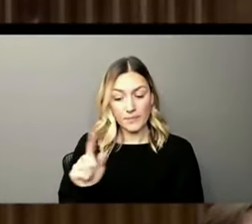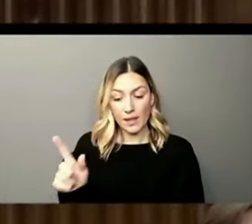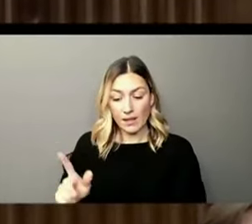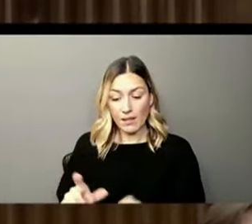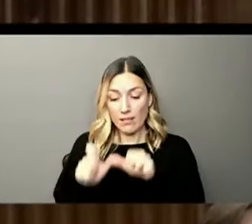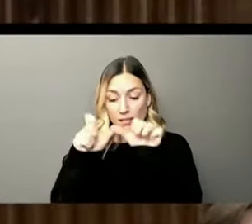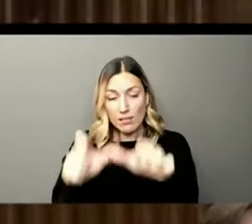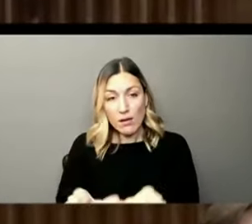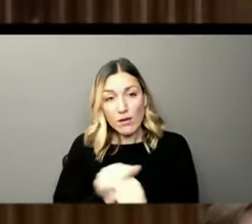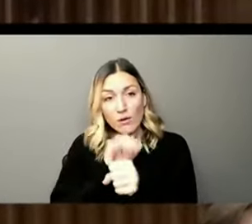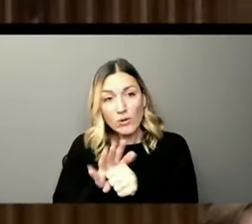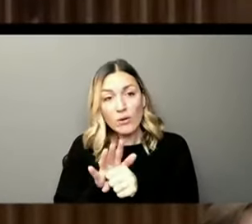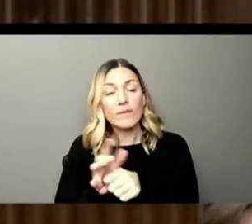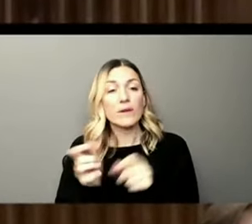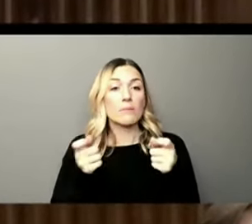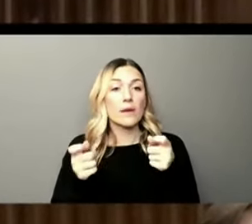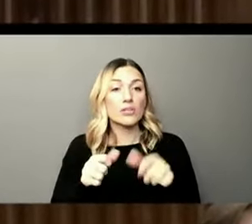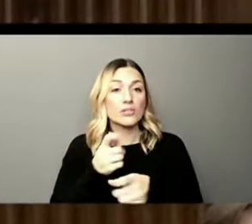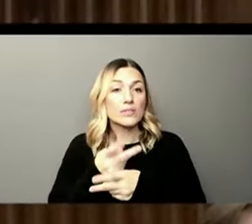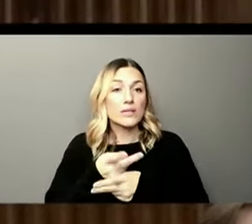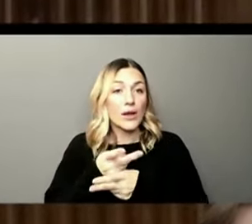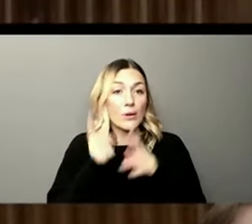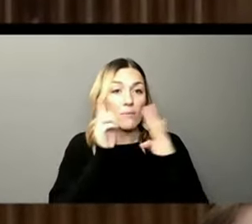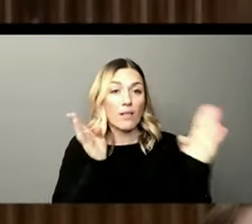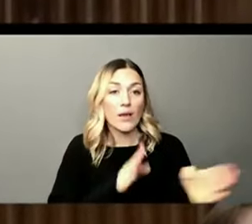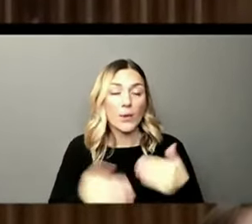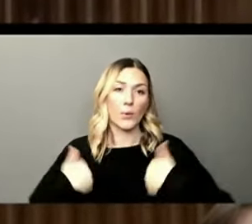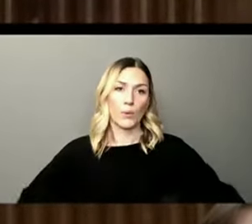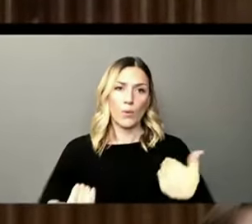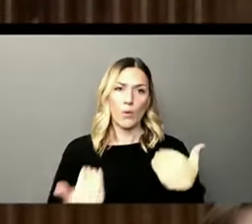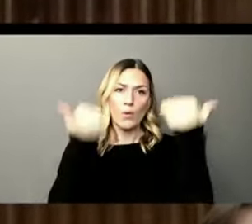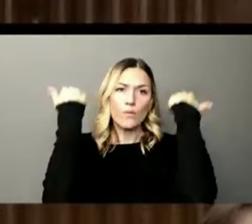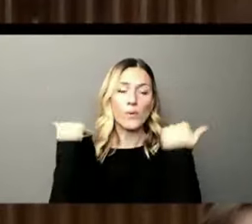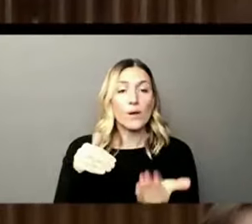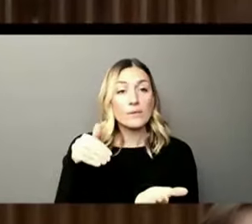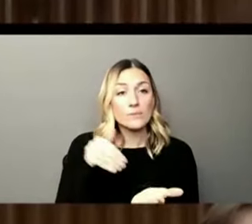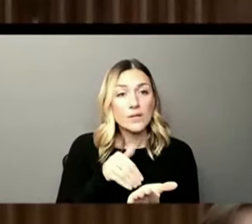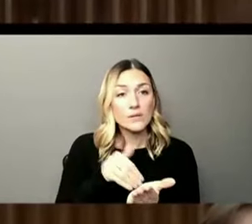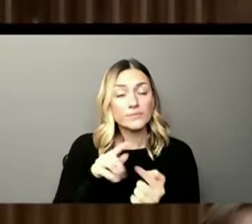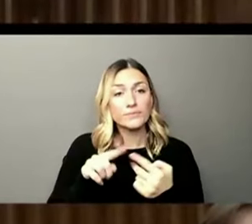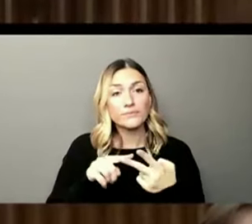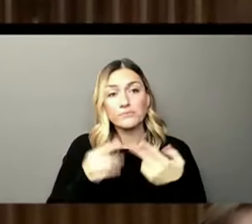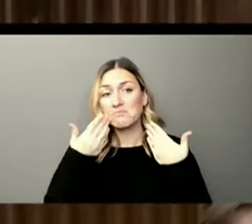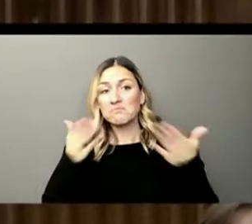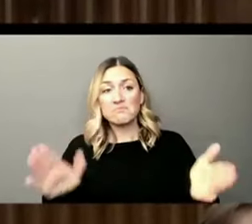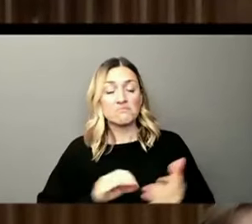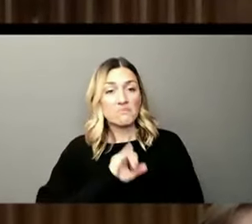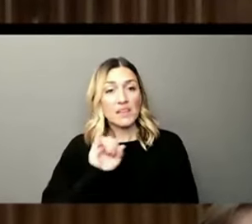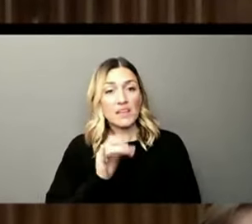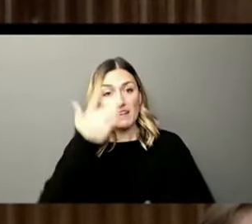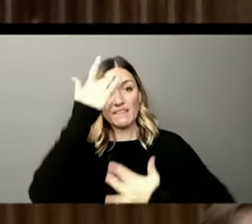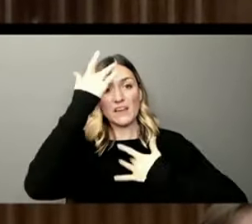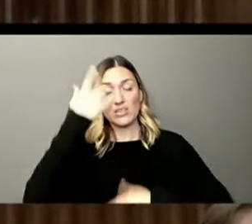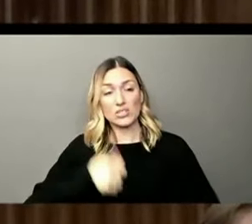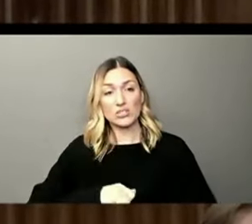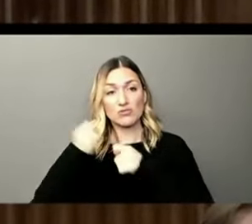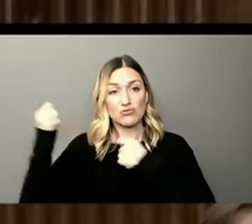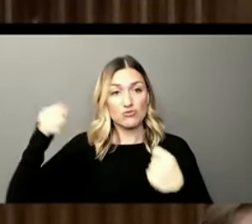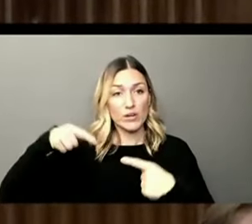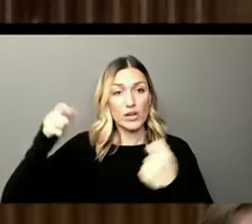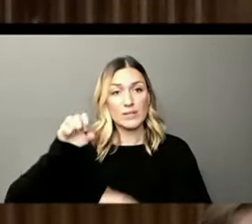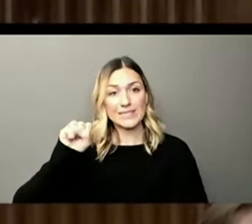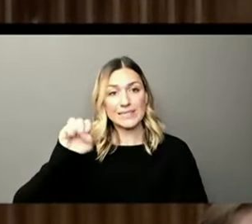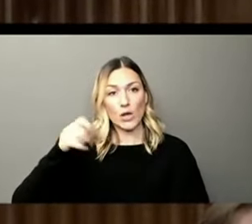care plans especially are at the mercy of overwhelmed primary care doctors unfamiliar with infection-triggered sequelae who gatekeep access